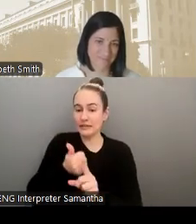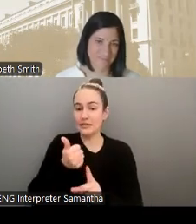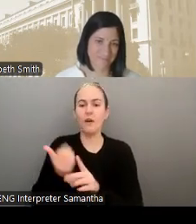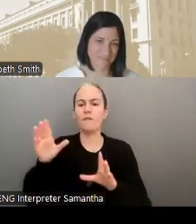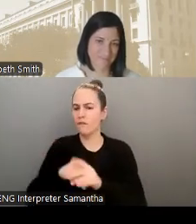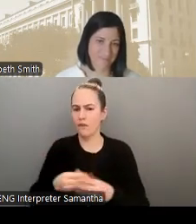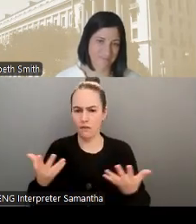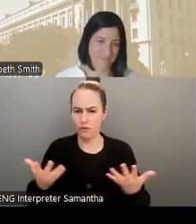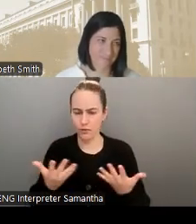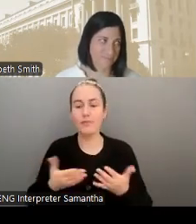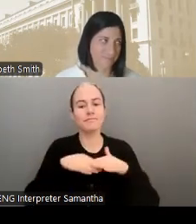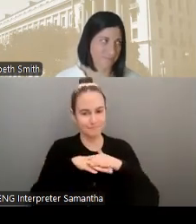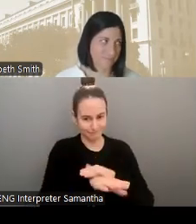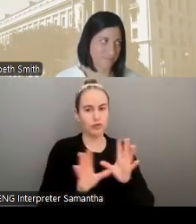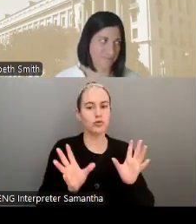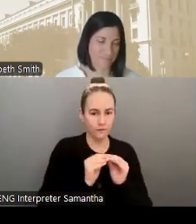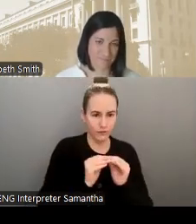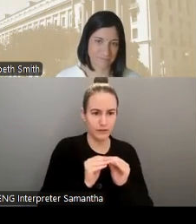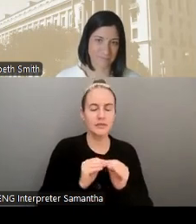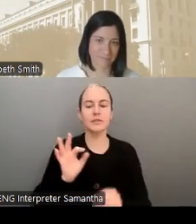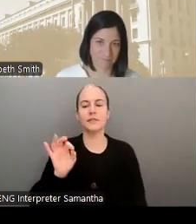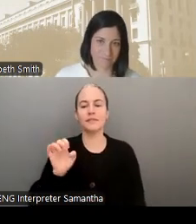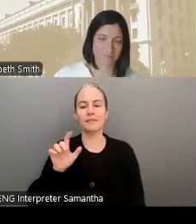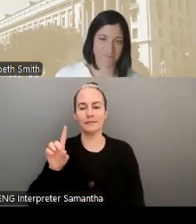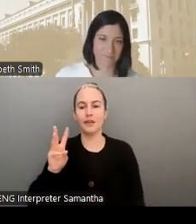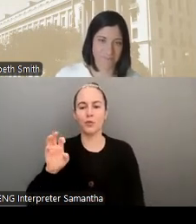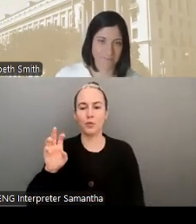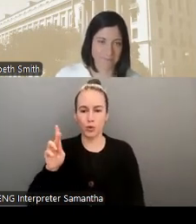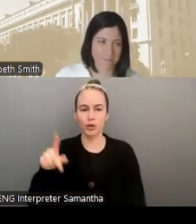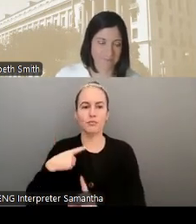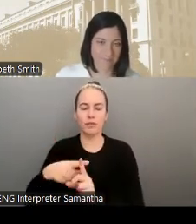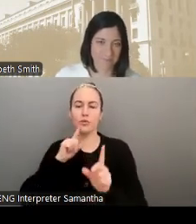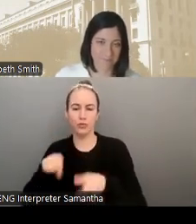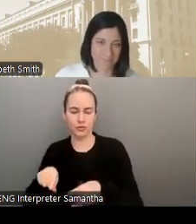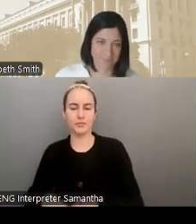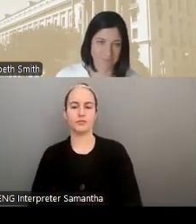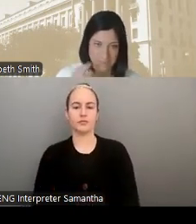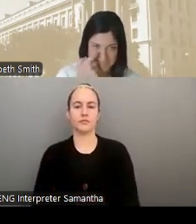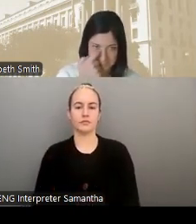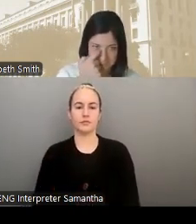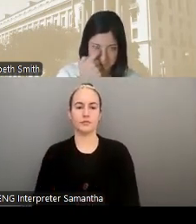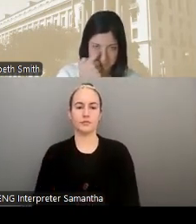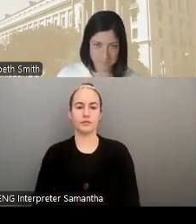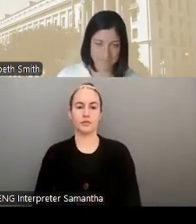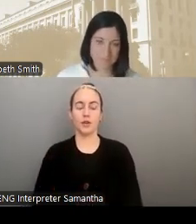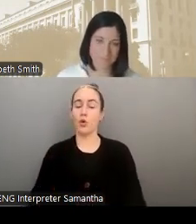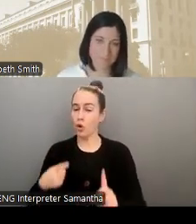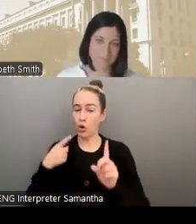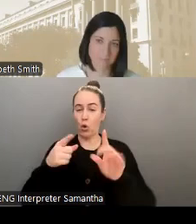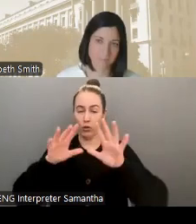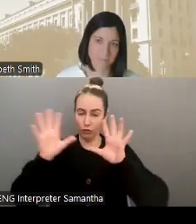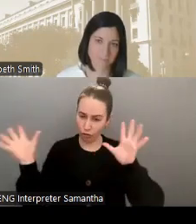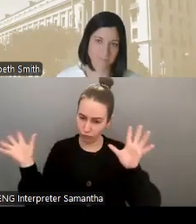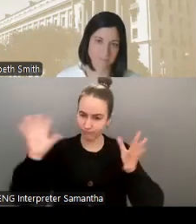entrance conference and field work and the report. The goal of this entire audit process is to prepare an